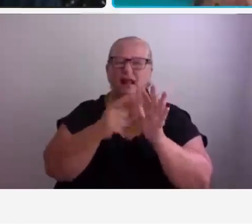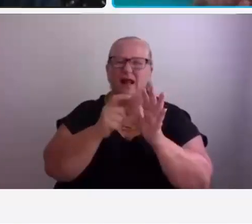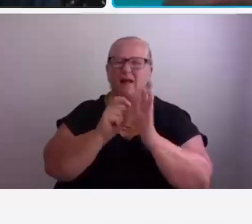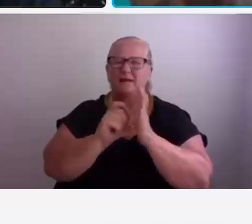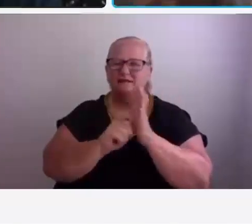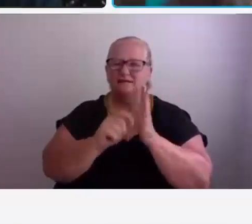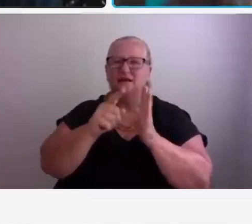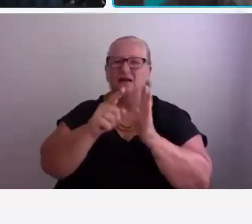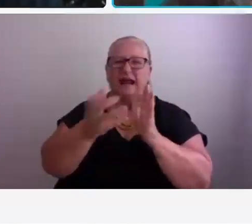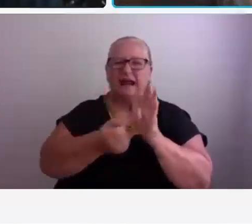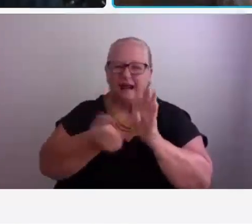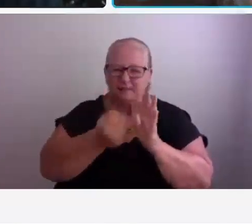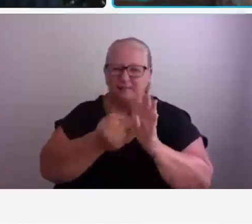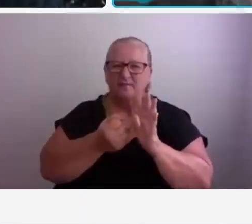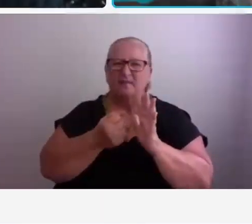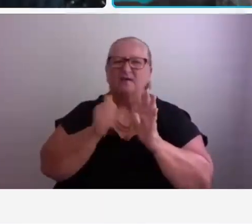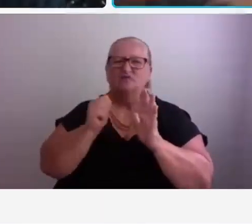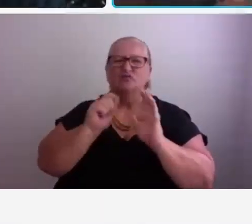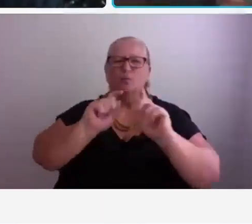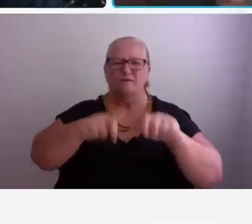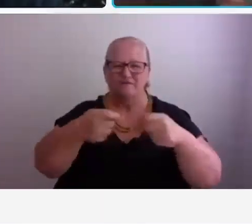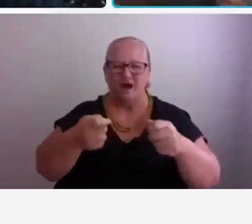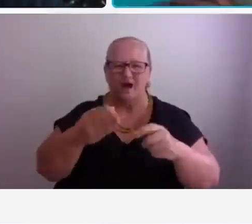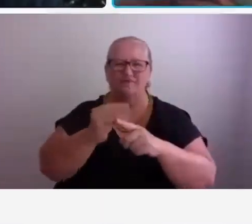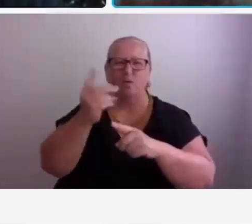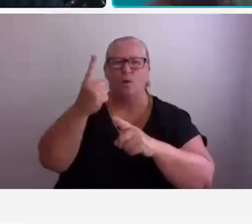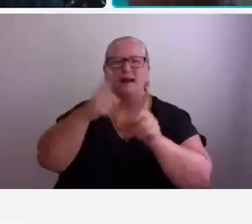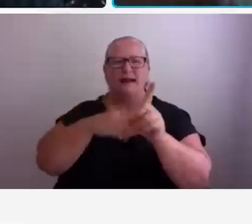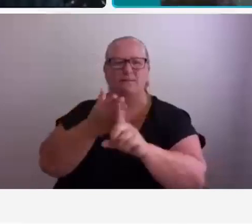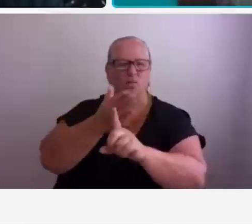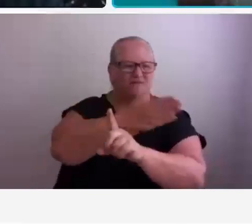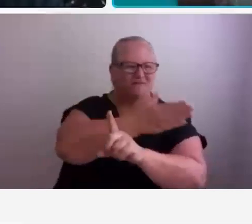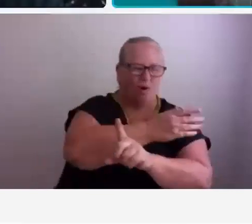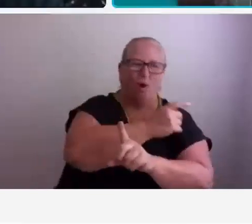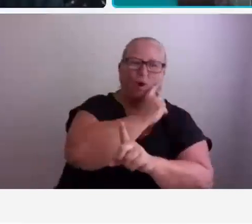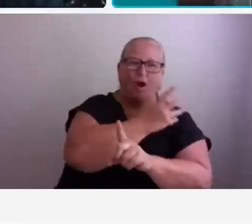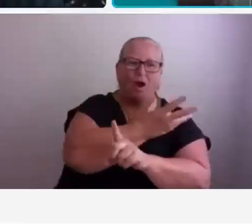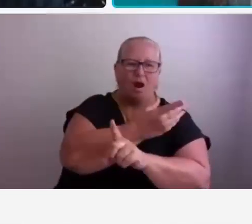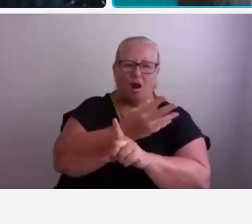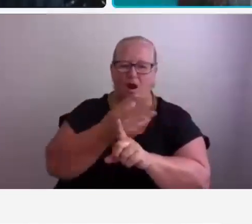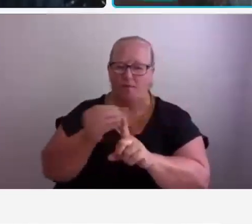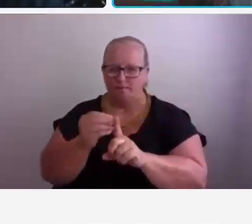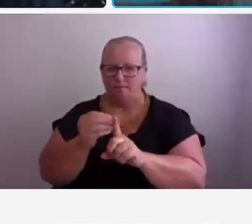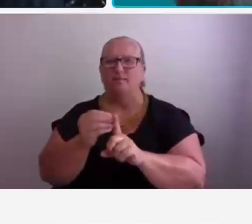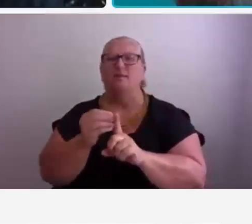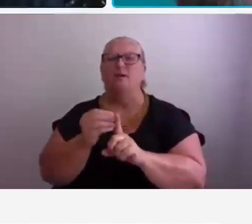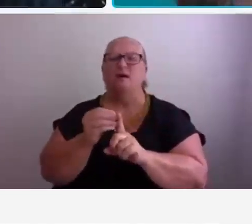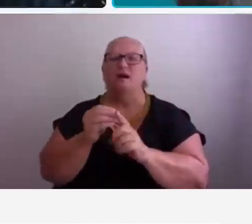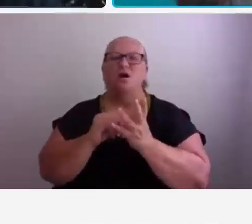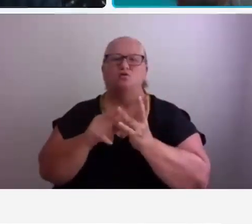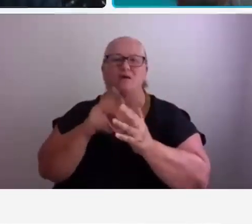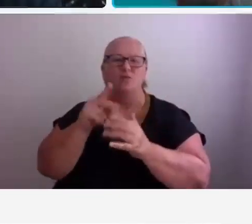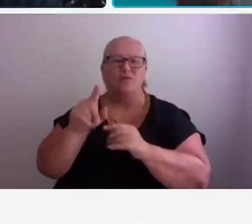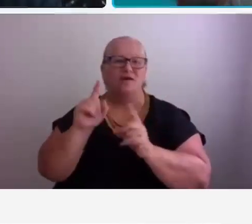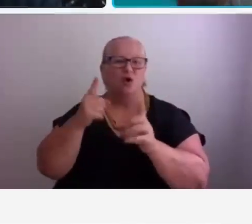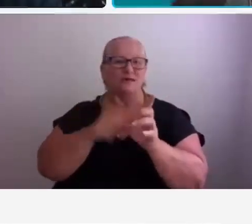income statements that have been provided over the 4 quarters could consolidate, so they don't need to be reported again. But for the first year, those